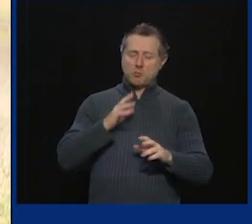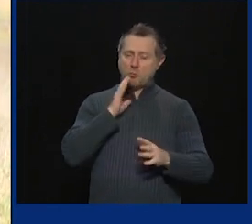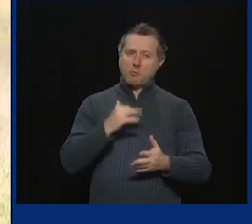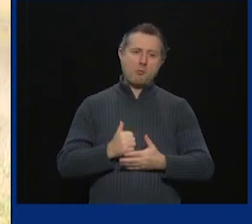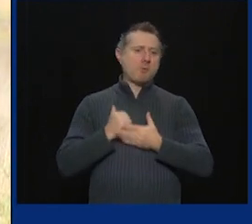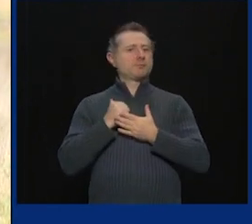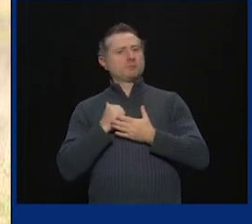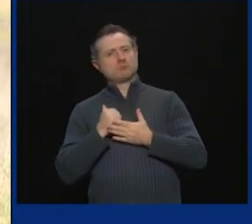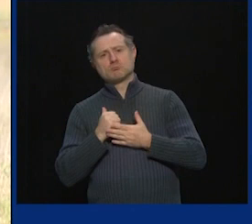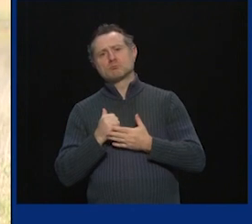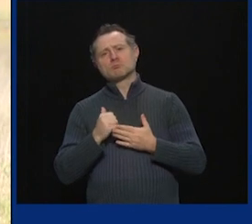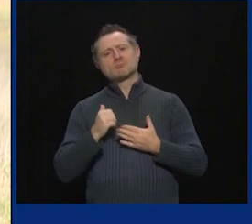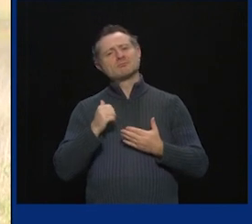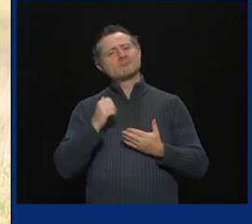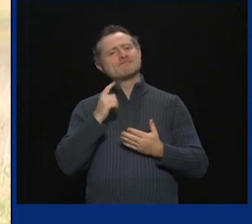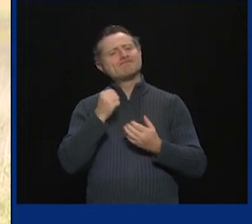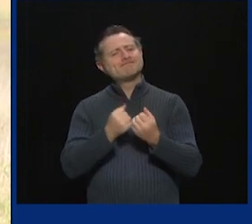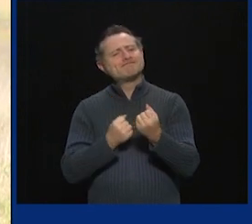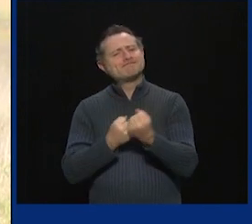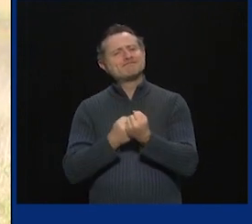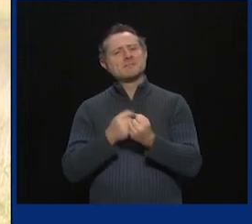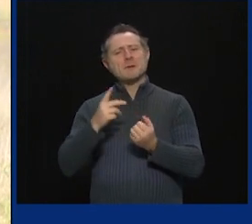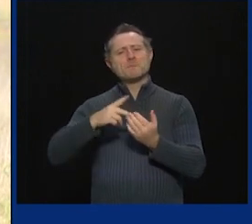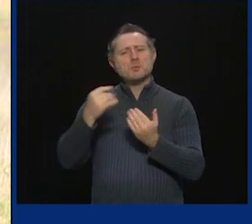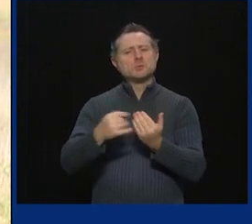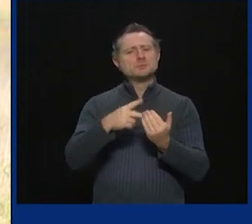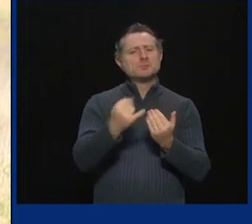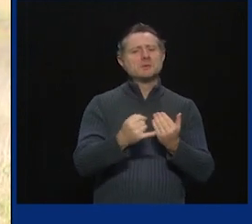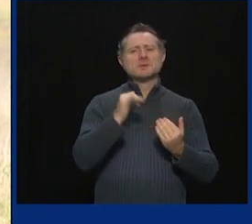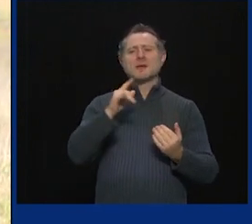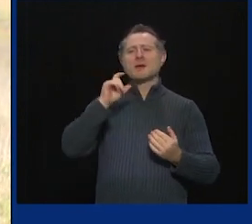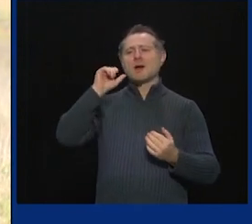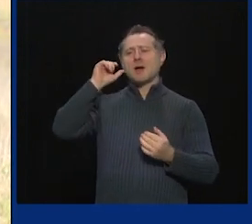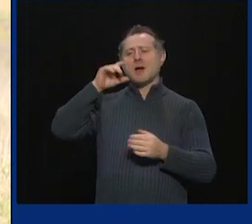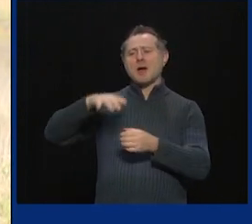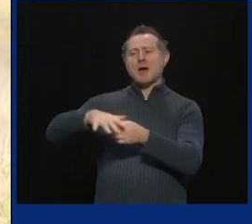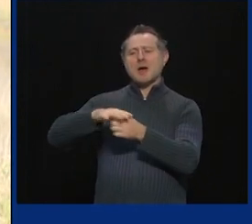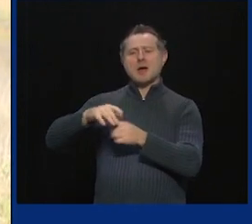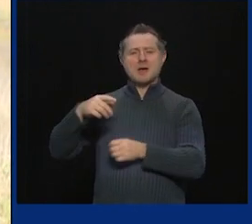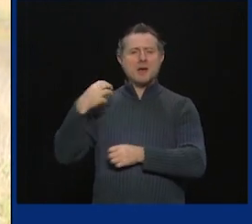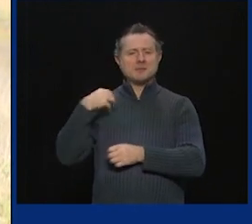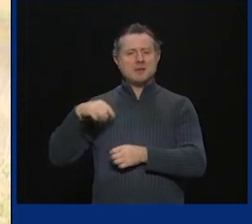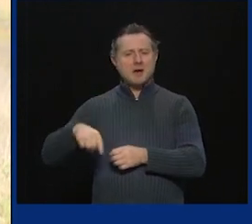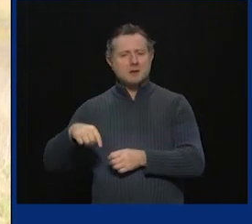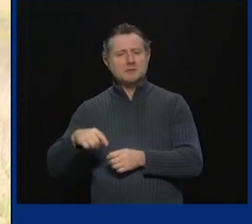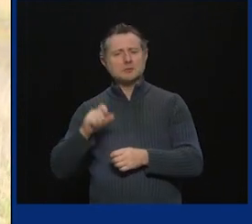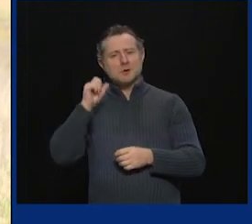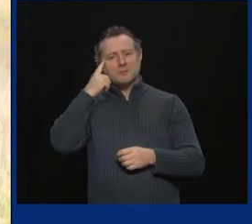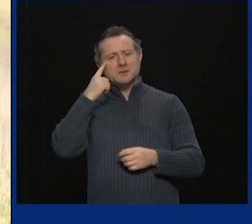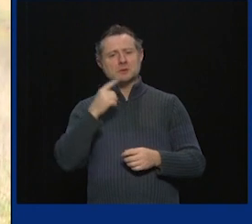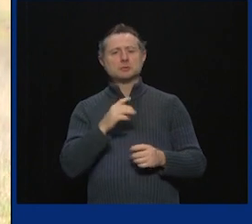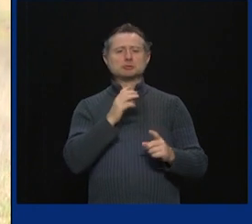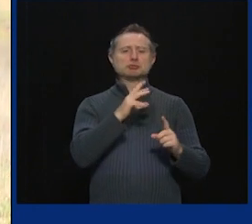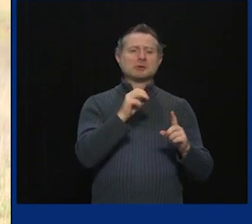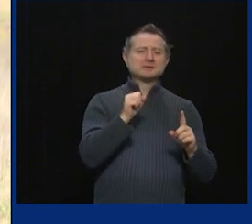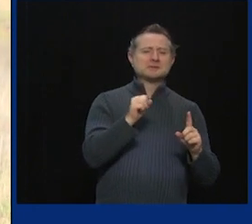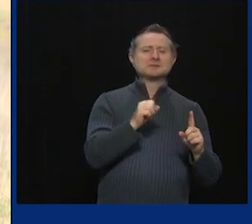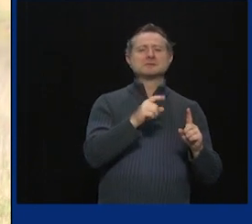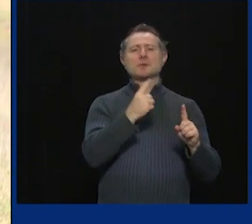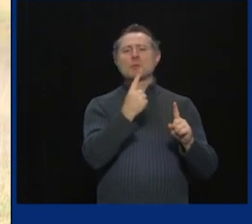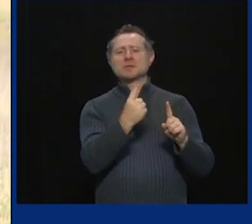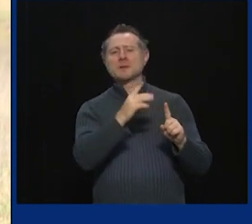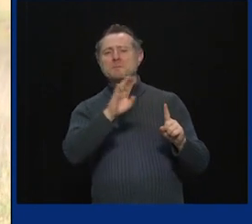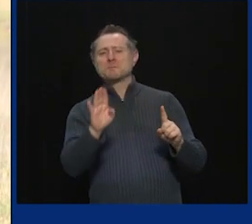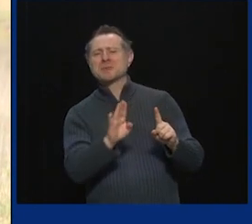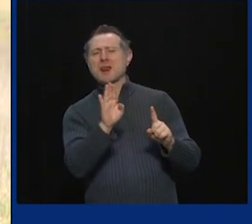Force in the Capital District and Crees, now known as Wolfspeed, and its $1 billion chip factory in the Mohawk Valley. These successes,